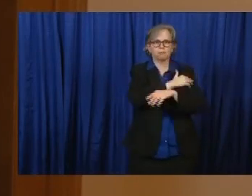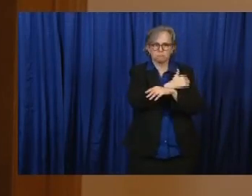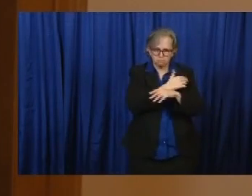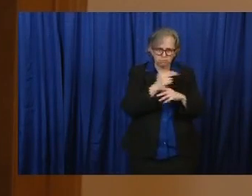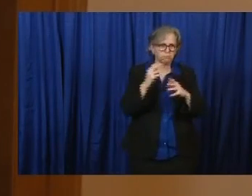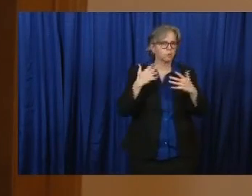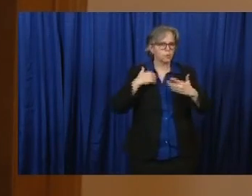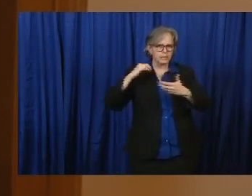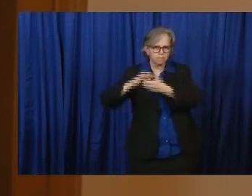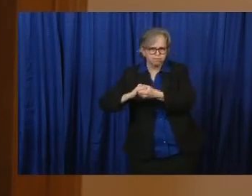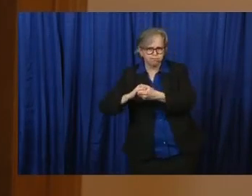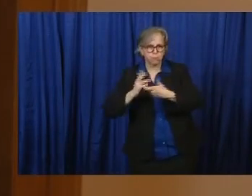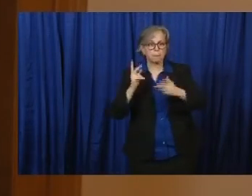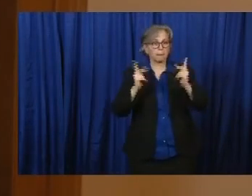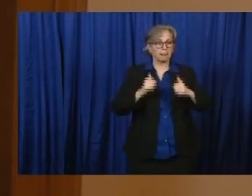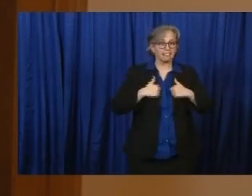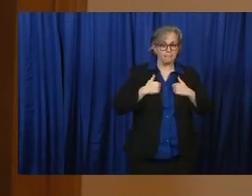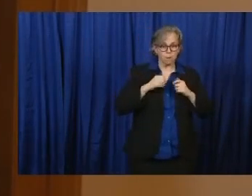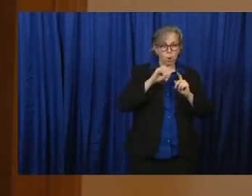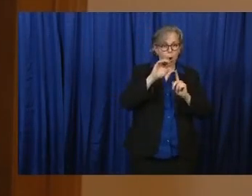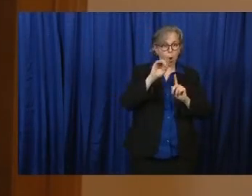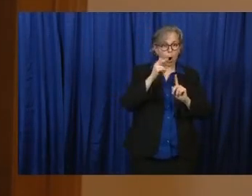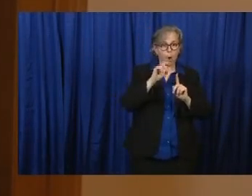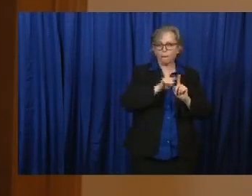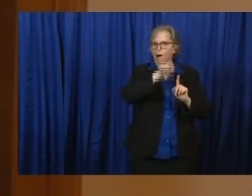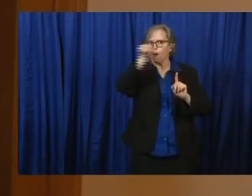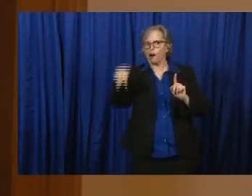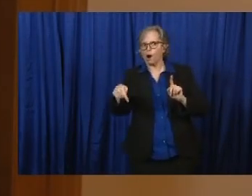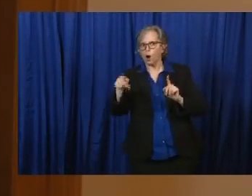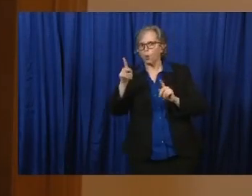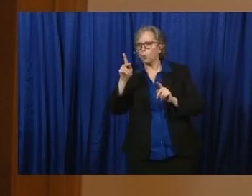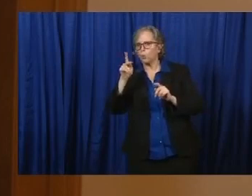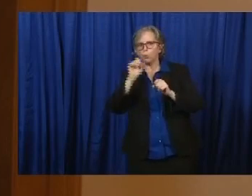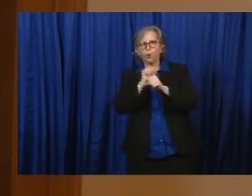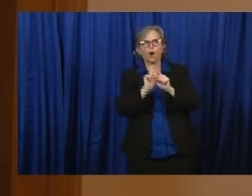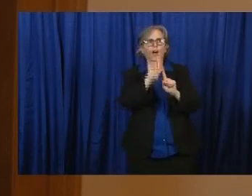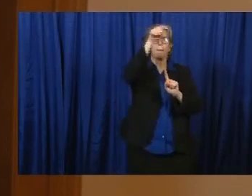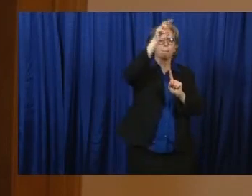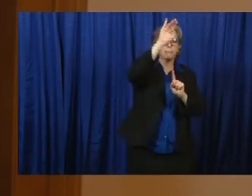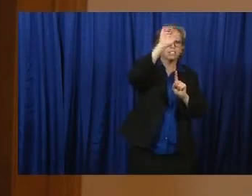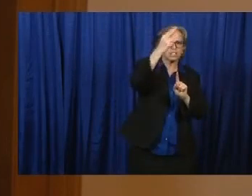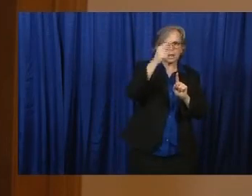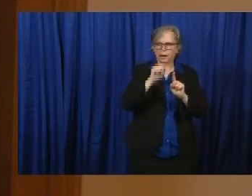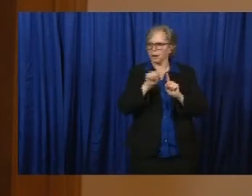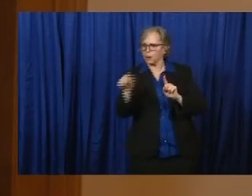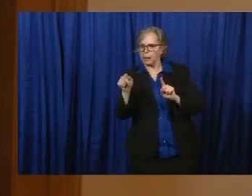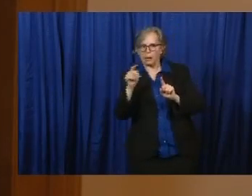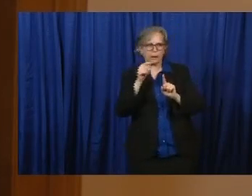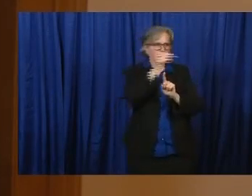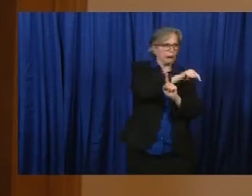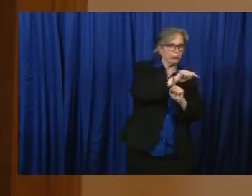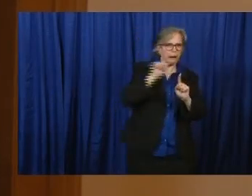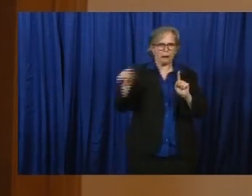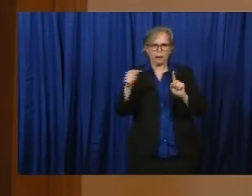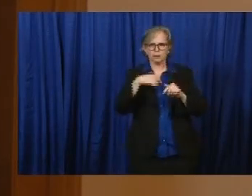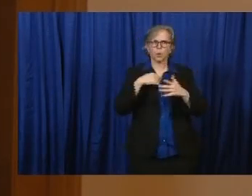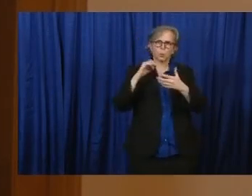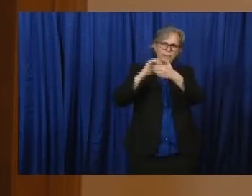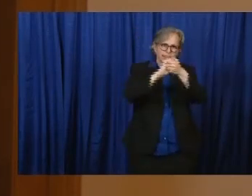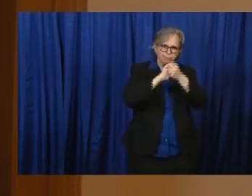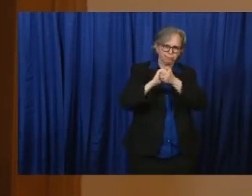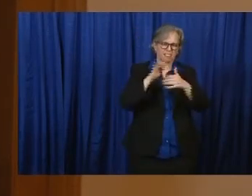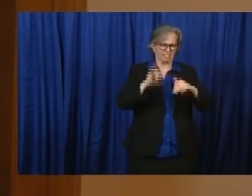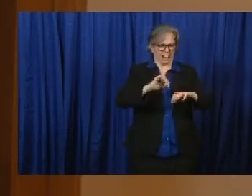in Michigan or Kentucky, and all of that has to talk to each other, and that's the system we're building. One